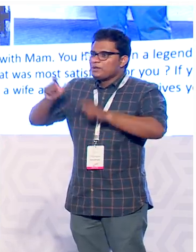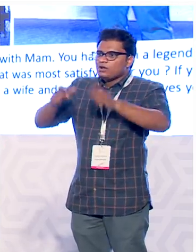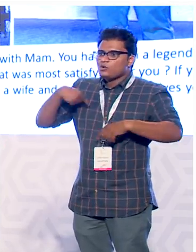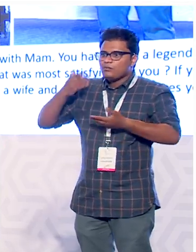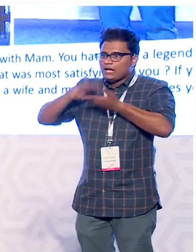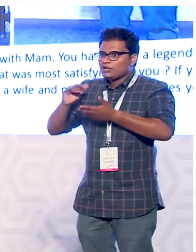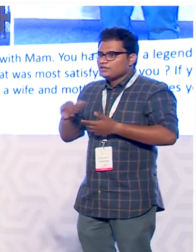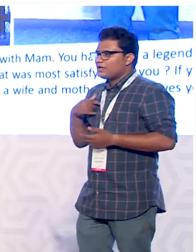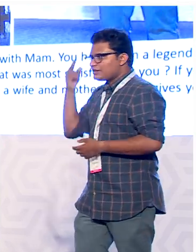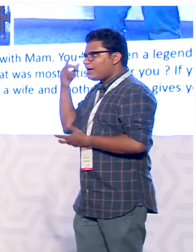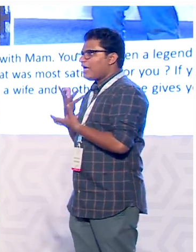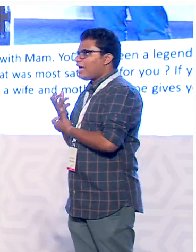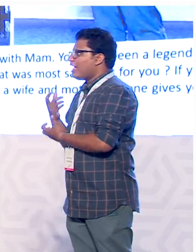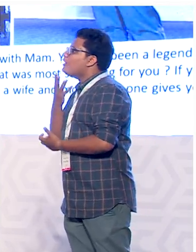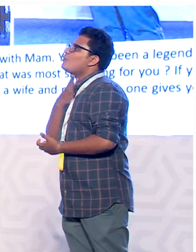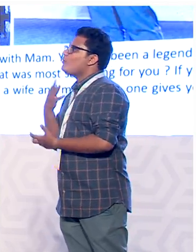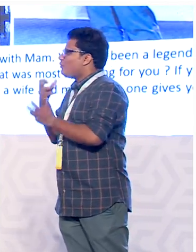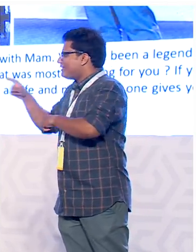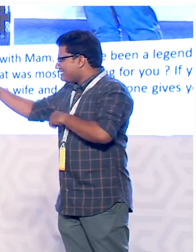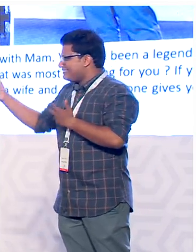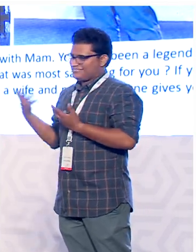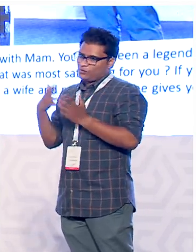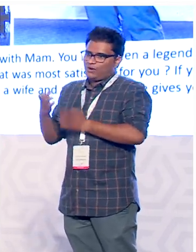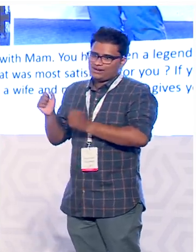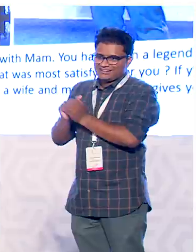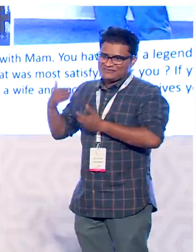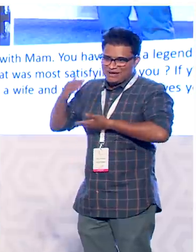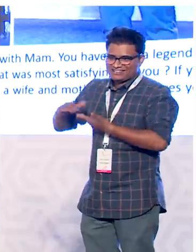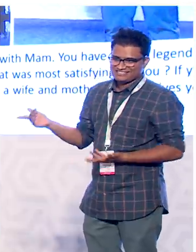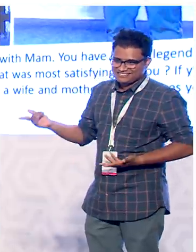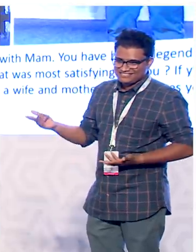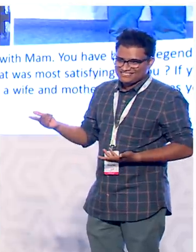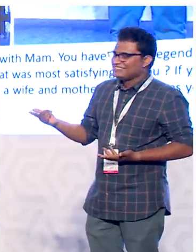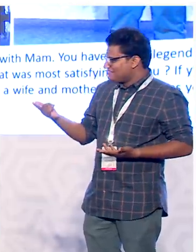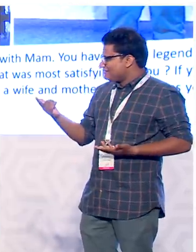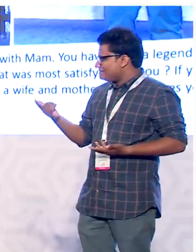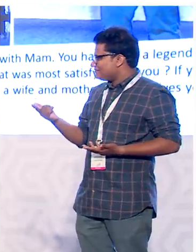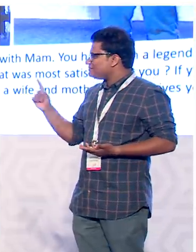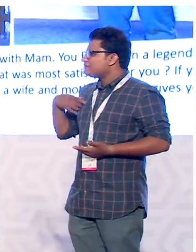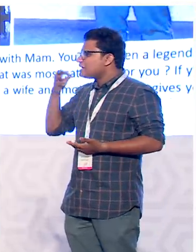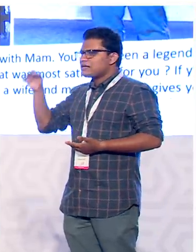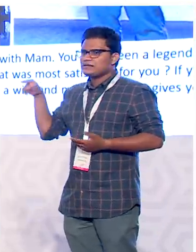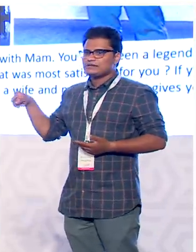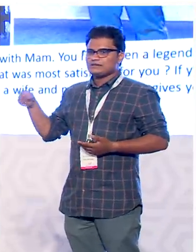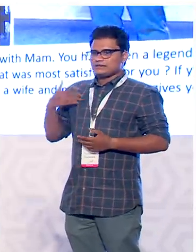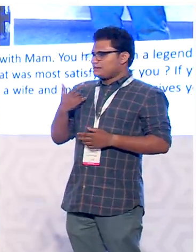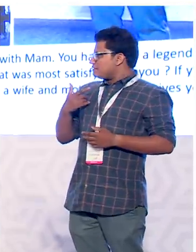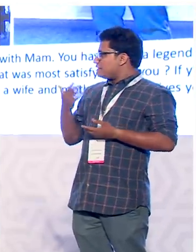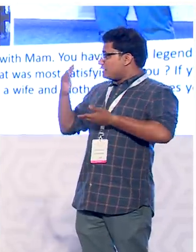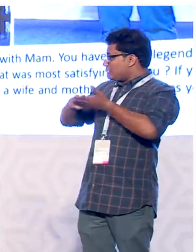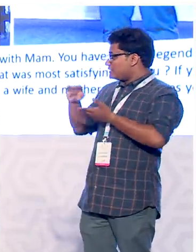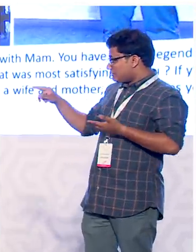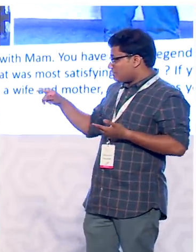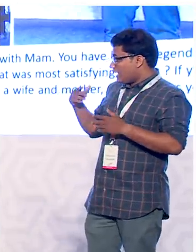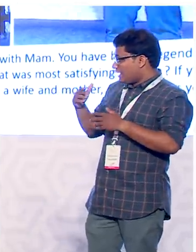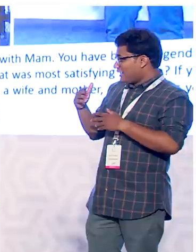married woman, a single man also fell in love with me. Okay, Ramesh Arvind killed your husband in Amritavarshini. I know. To